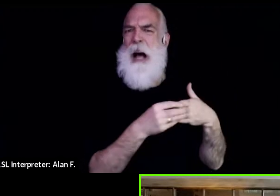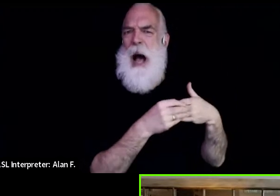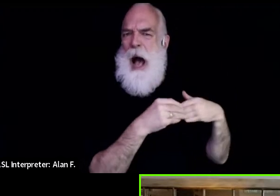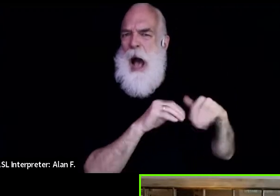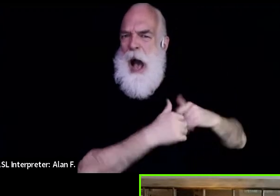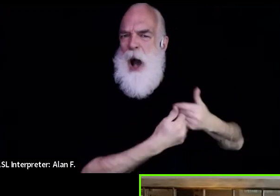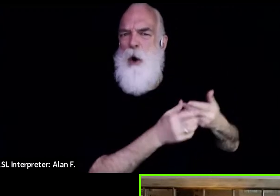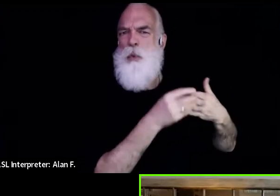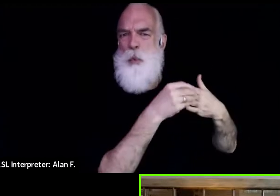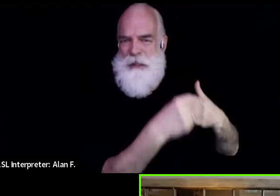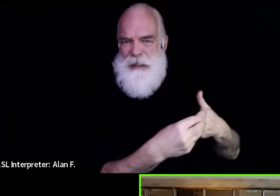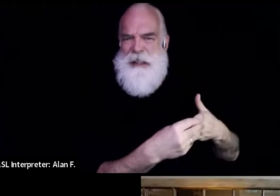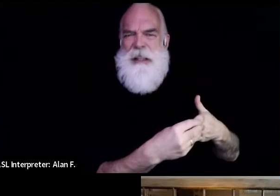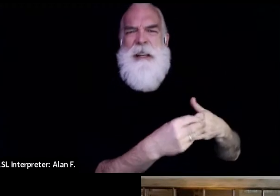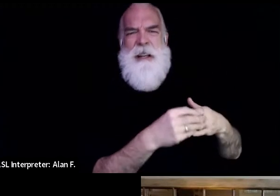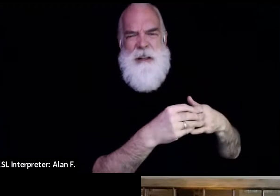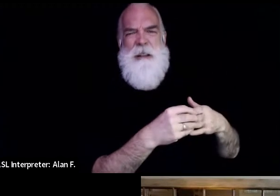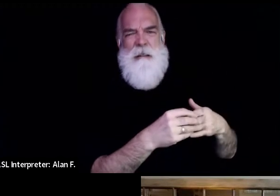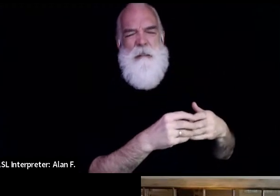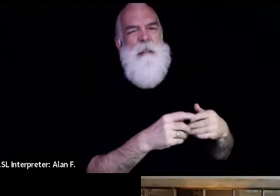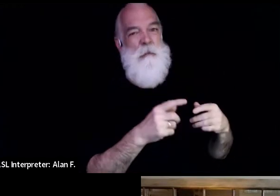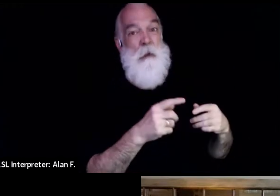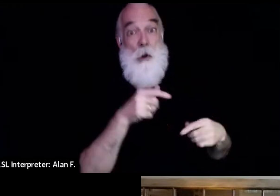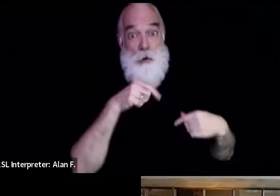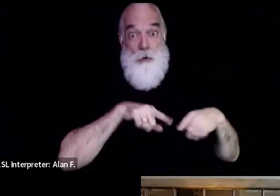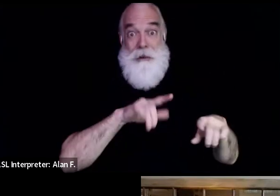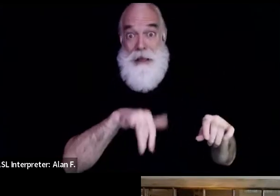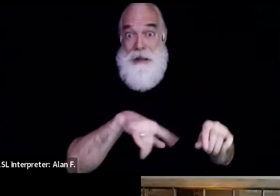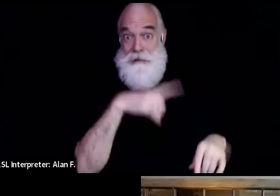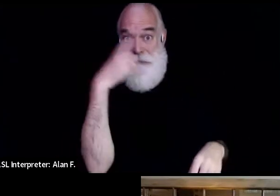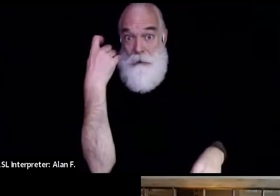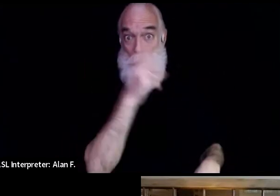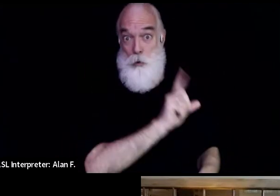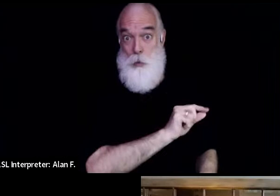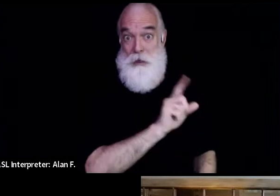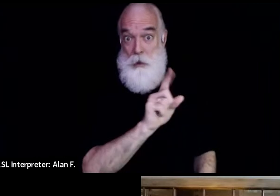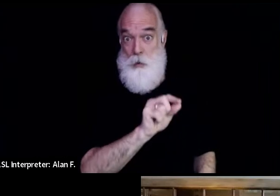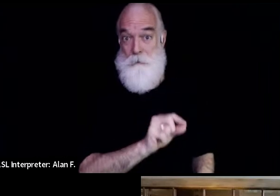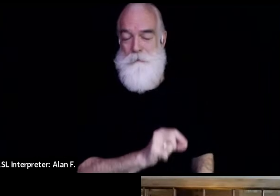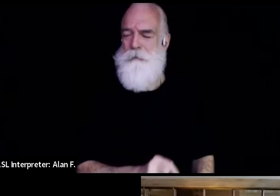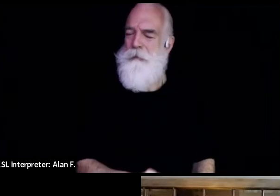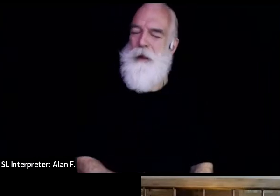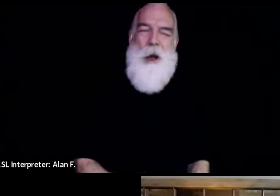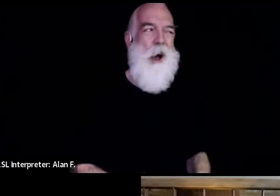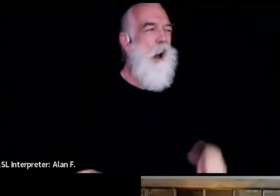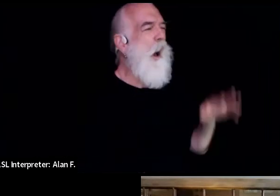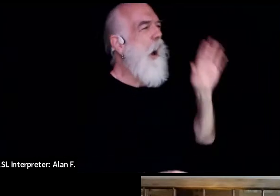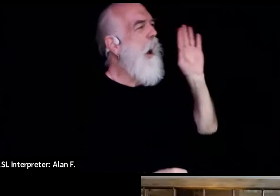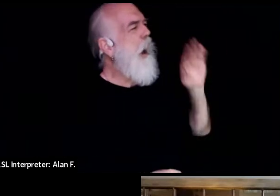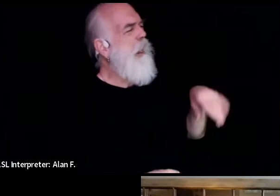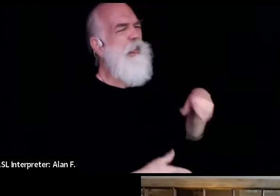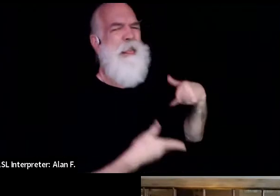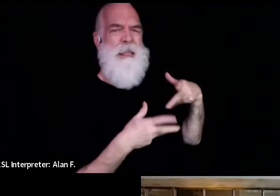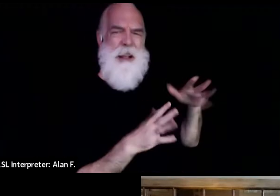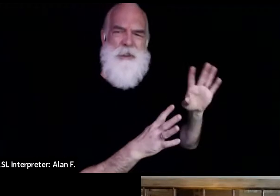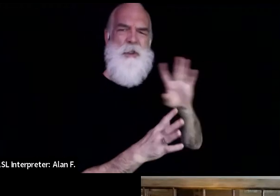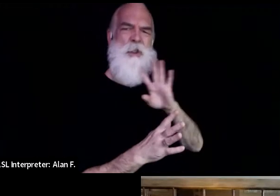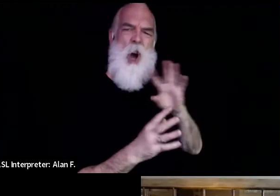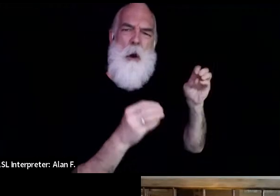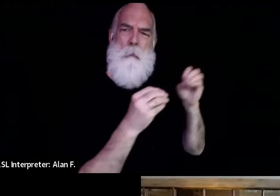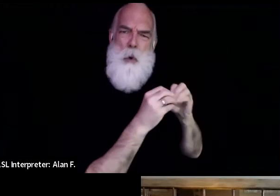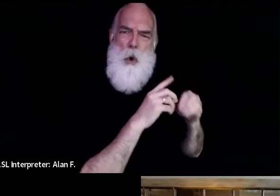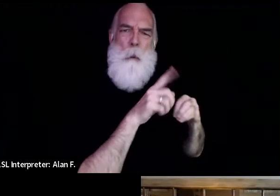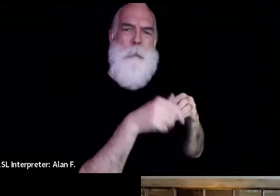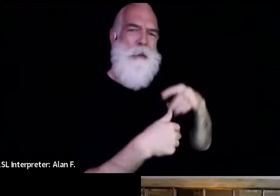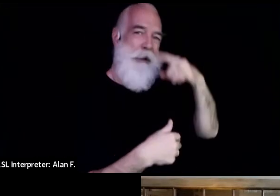of 2020. Let's talk about that summer, because I think that's when most Americans were, you know, introduced to you, and particularly the night when